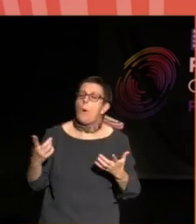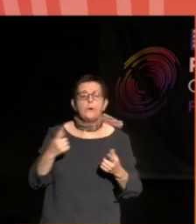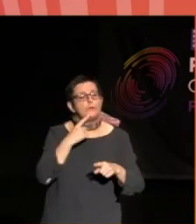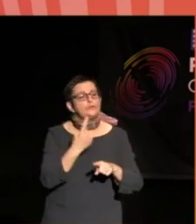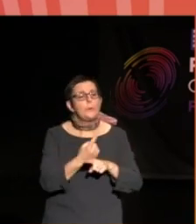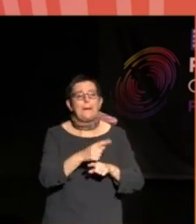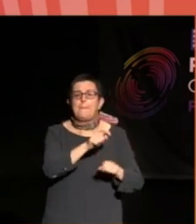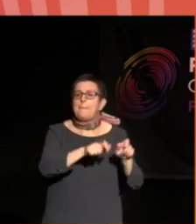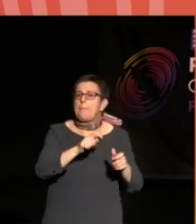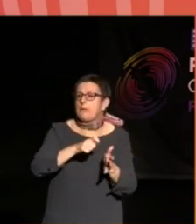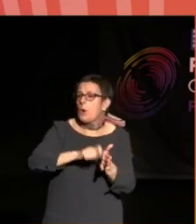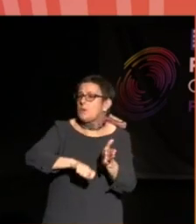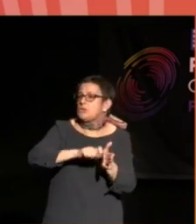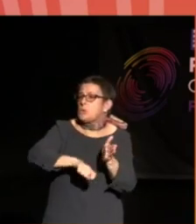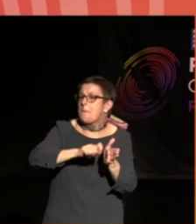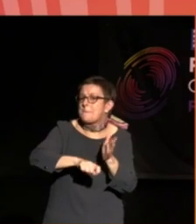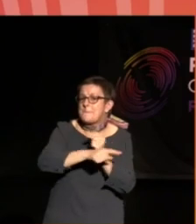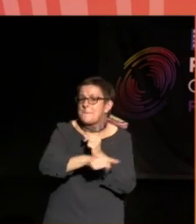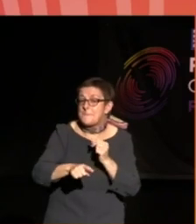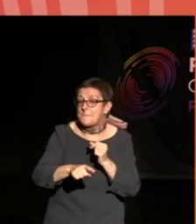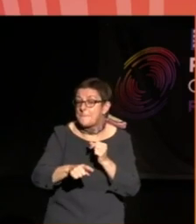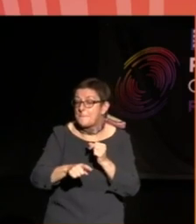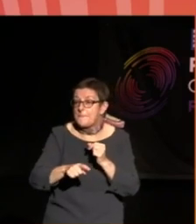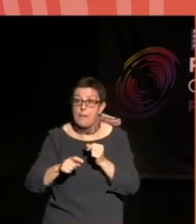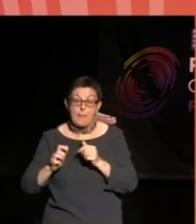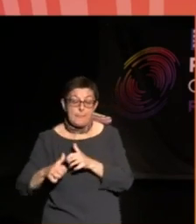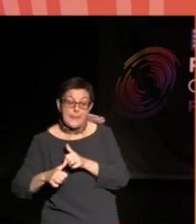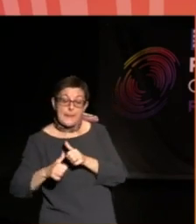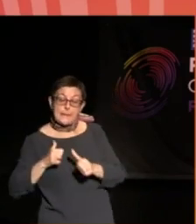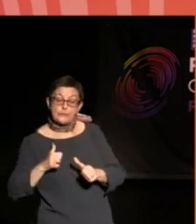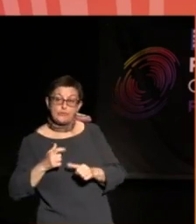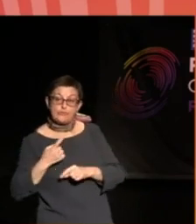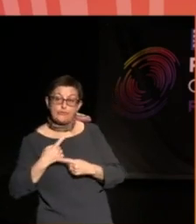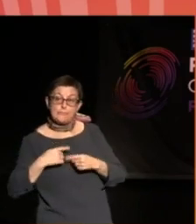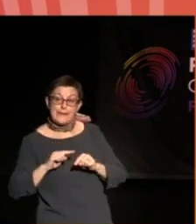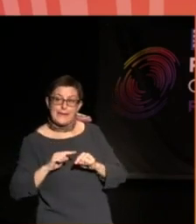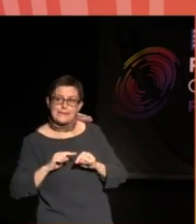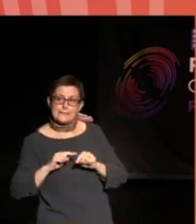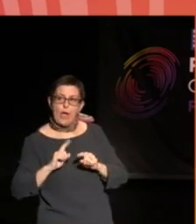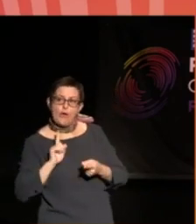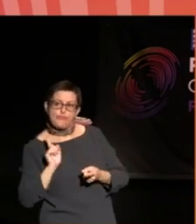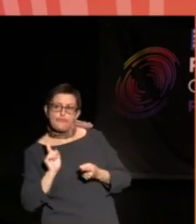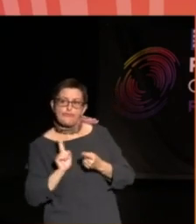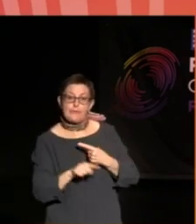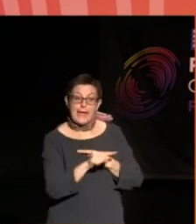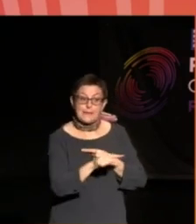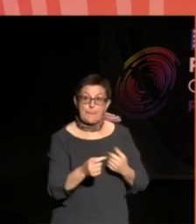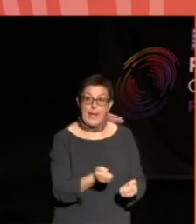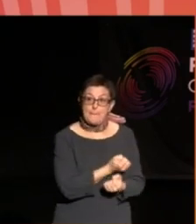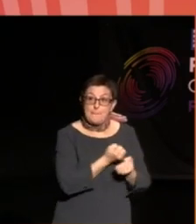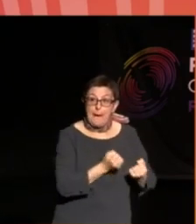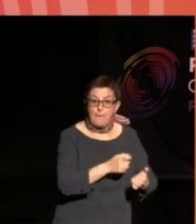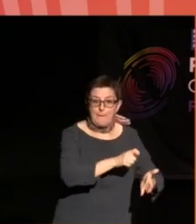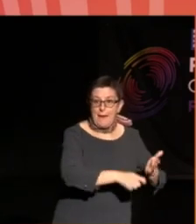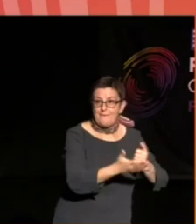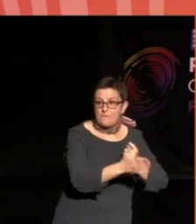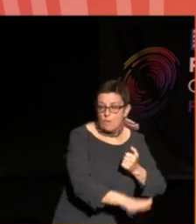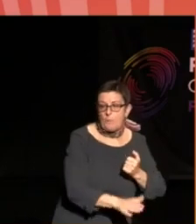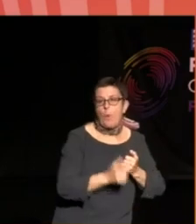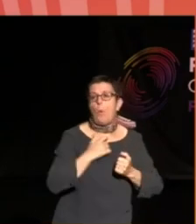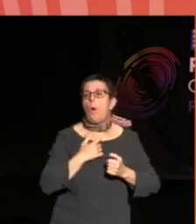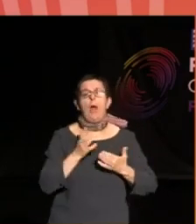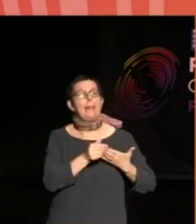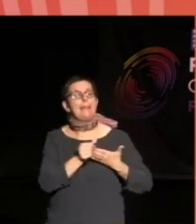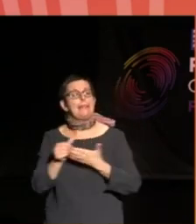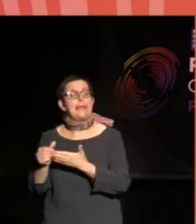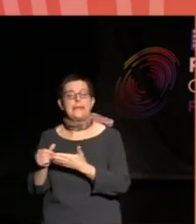consumers and whether the industry is reacting to consumer power or it's leading consumers or a bit of both. Yeah,